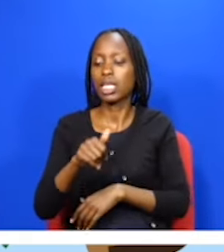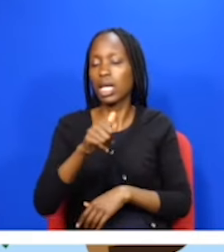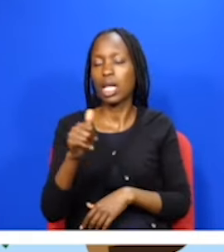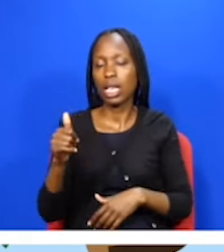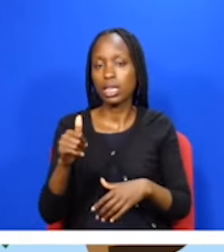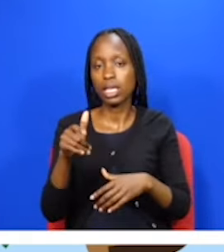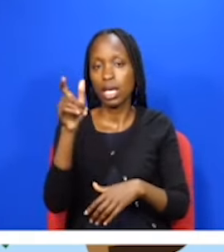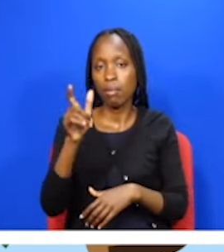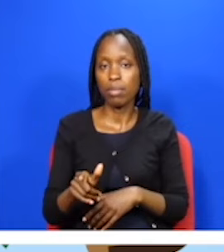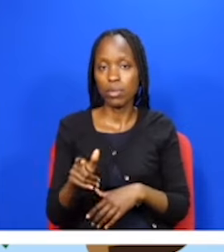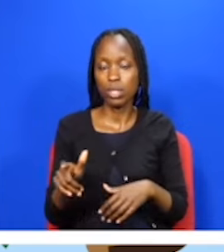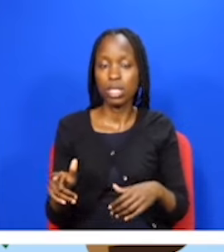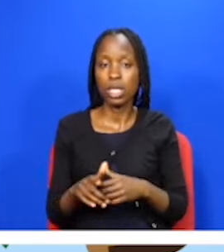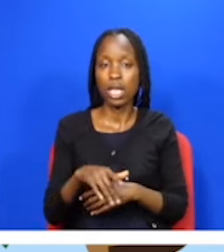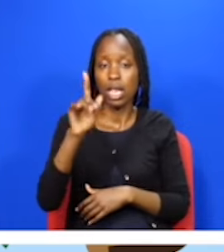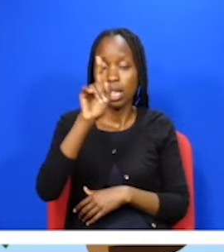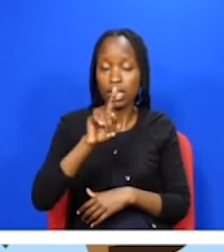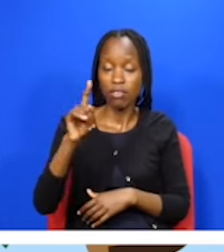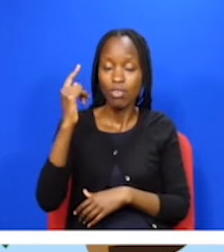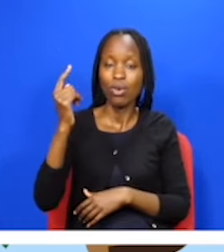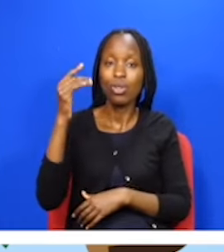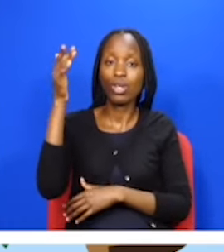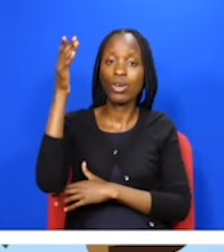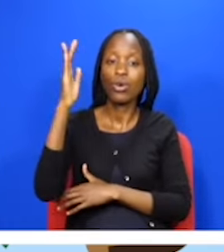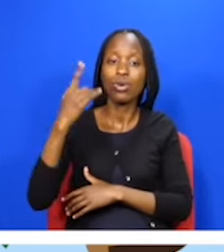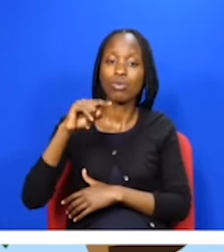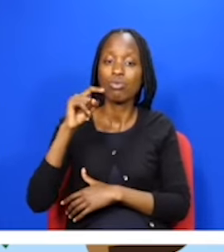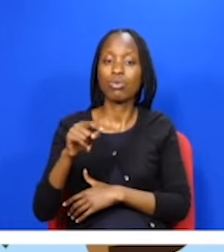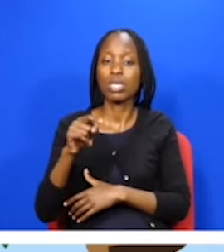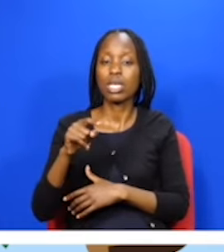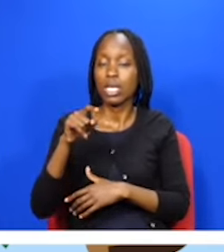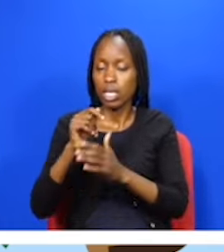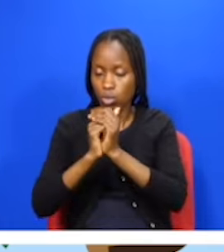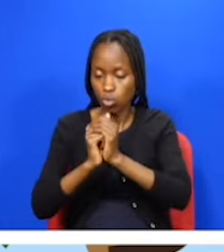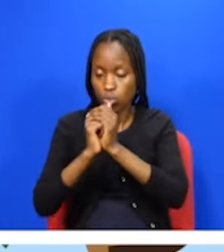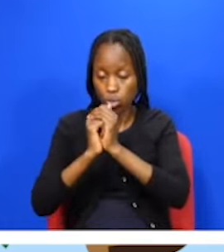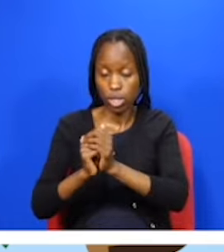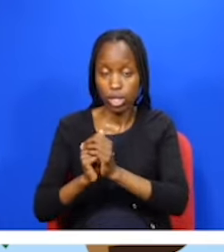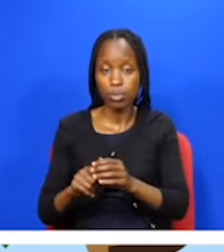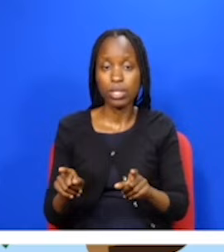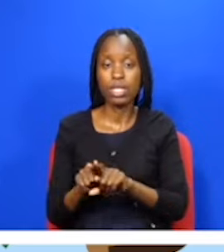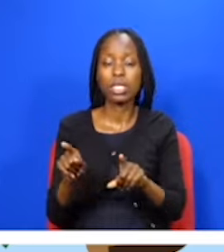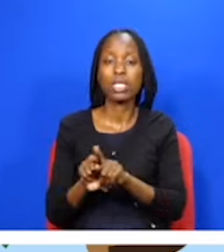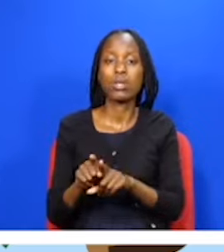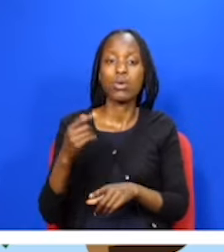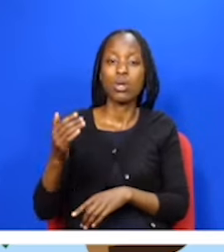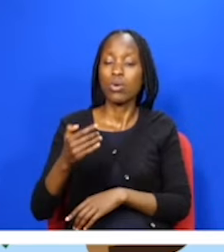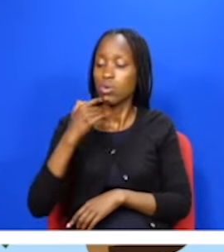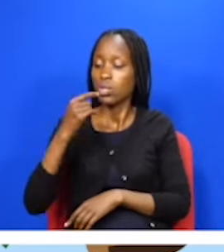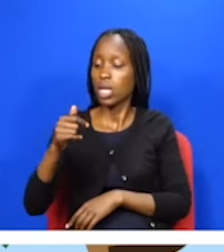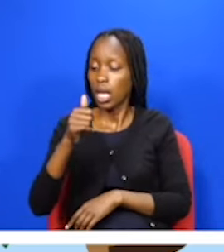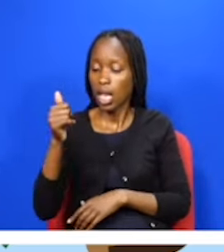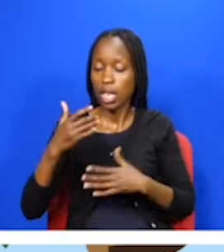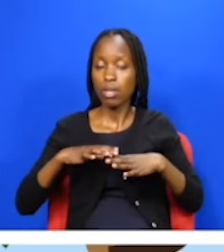And therefore, Him alone should be worshipped. And thus we should always tell others about